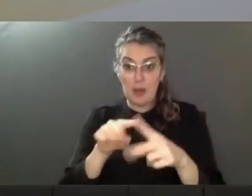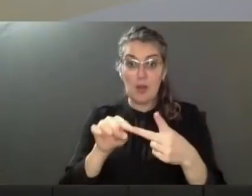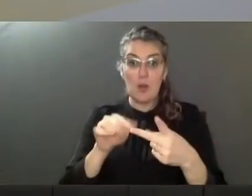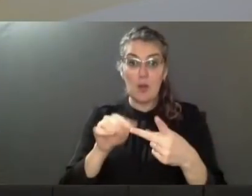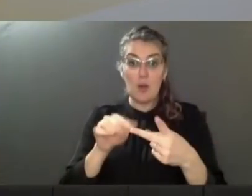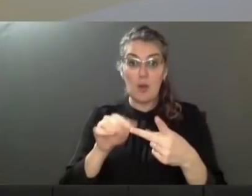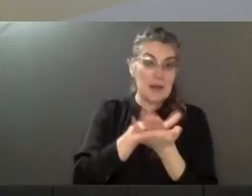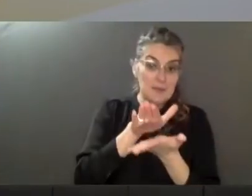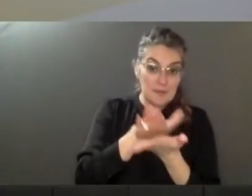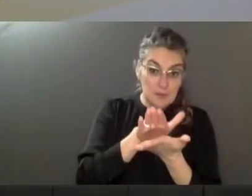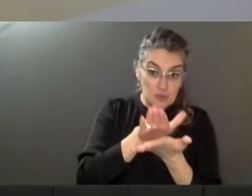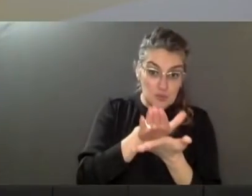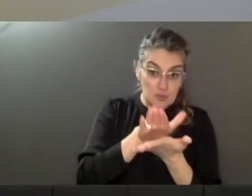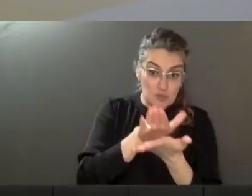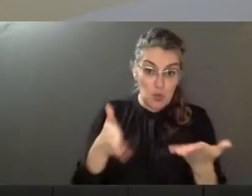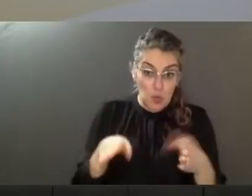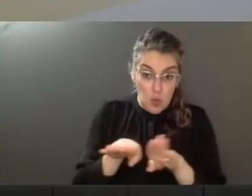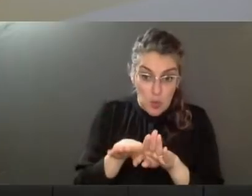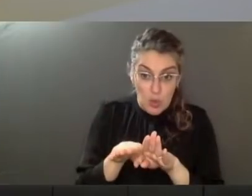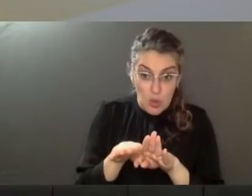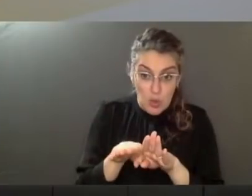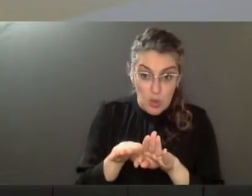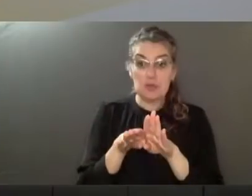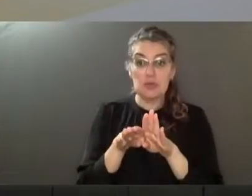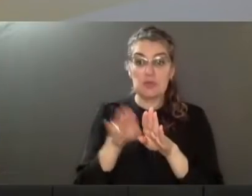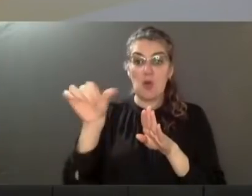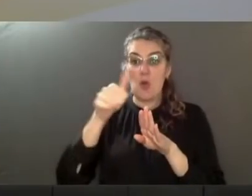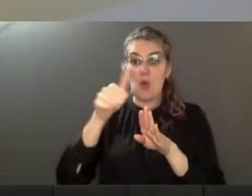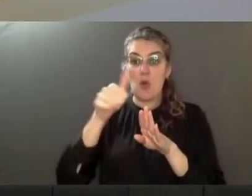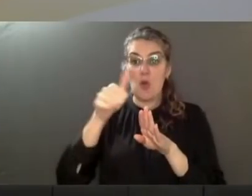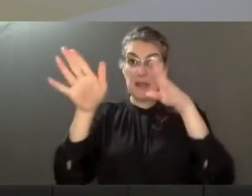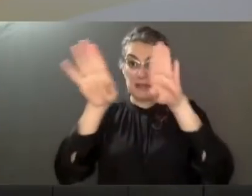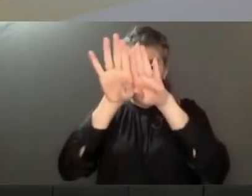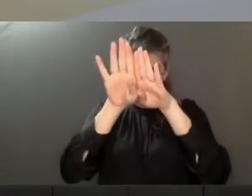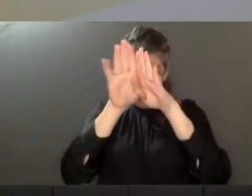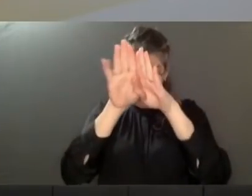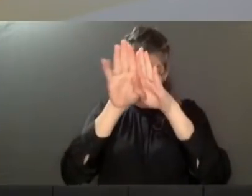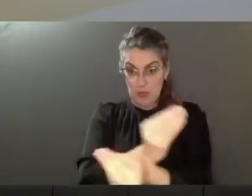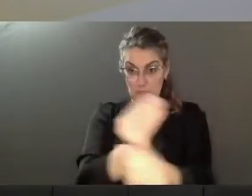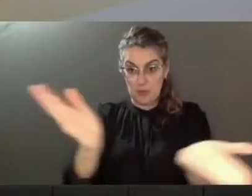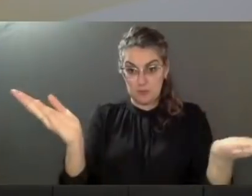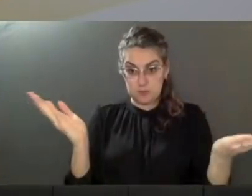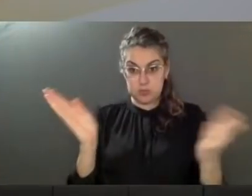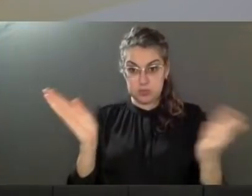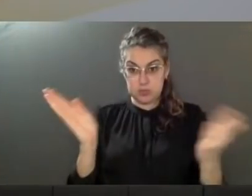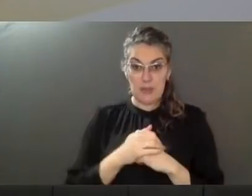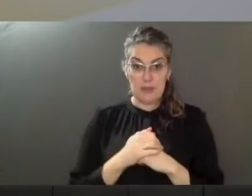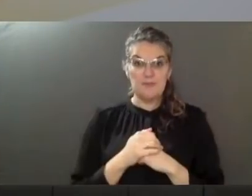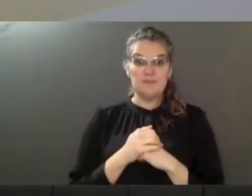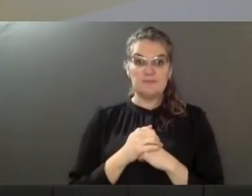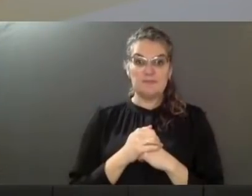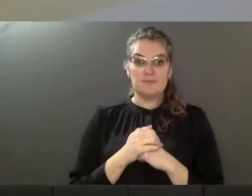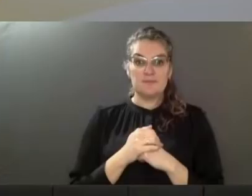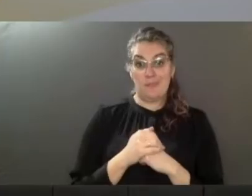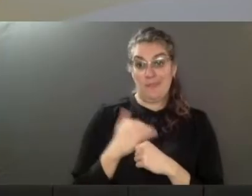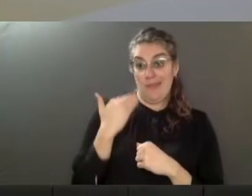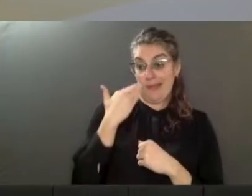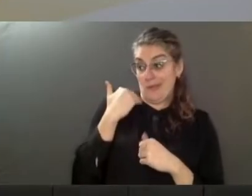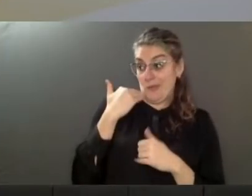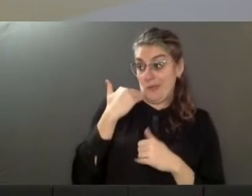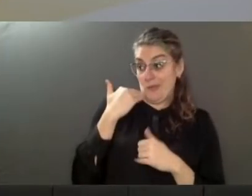instance, so it was. I can assure you, I was working on the weekend, so it wasn't that I had the weekend off.